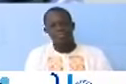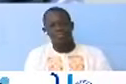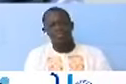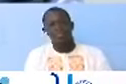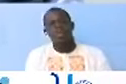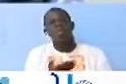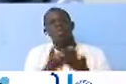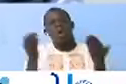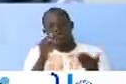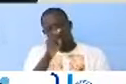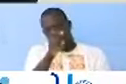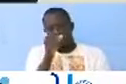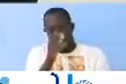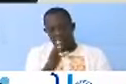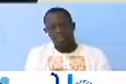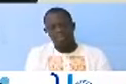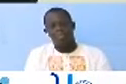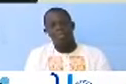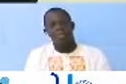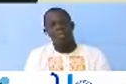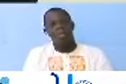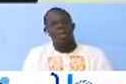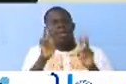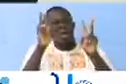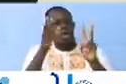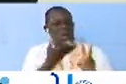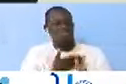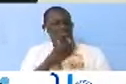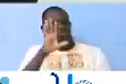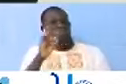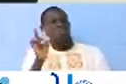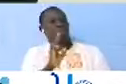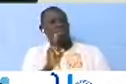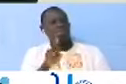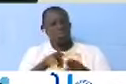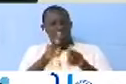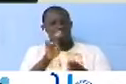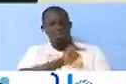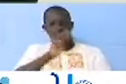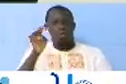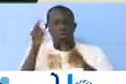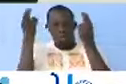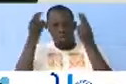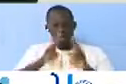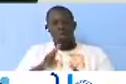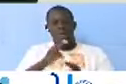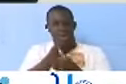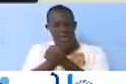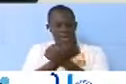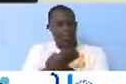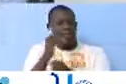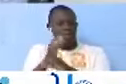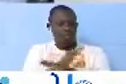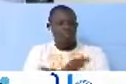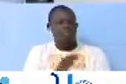Why are you saying that? What did he have to do with your unlawful detention? They say that.